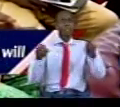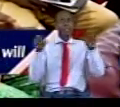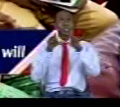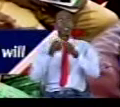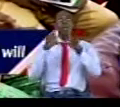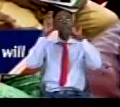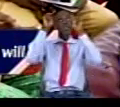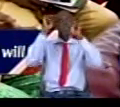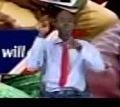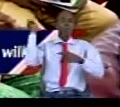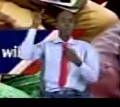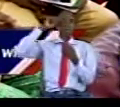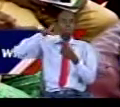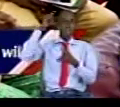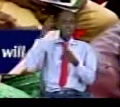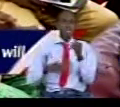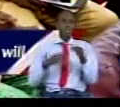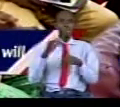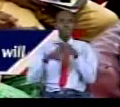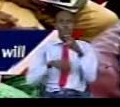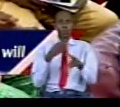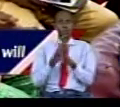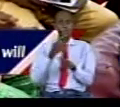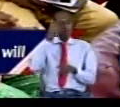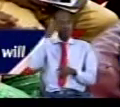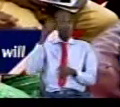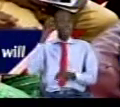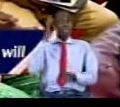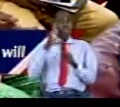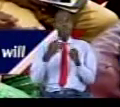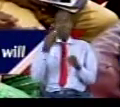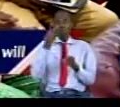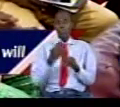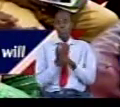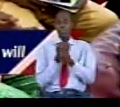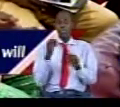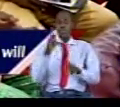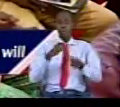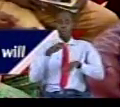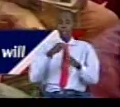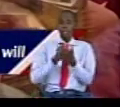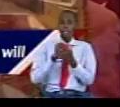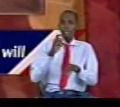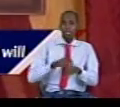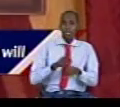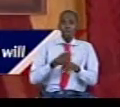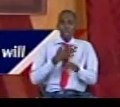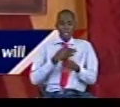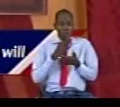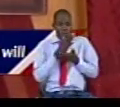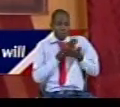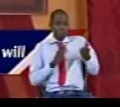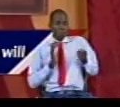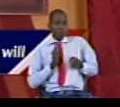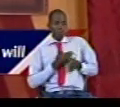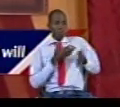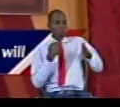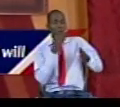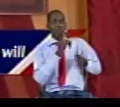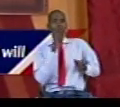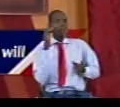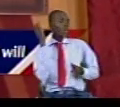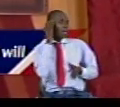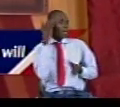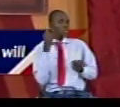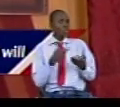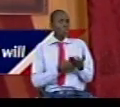of the world. Because if you only save the people at that time, and then the rest of us were not hearing the gospel, what will be our lot